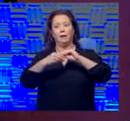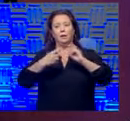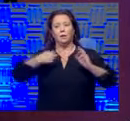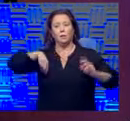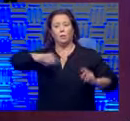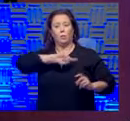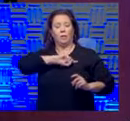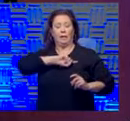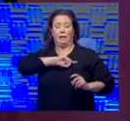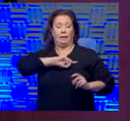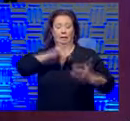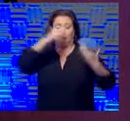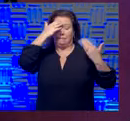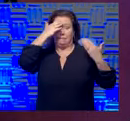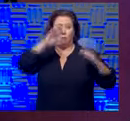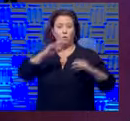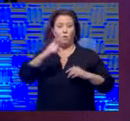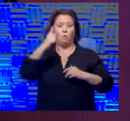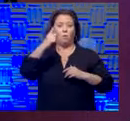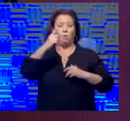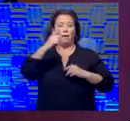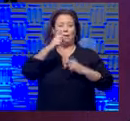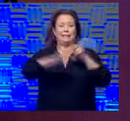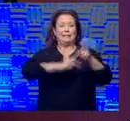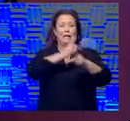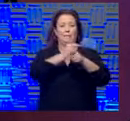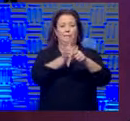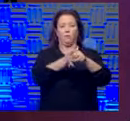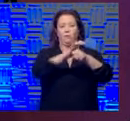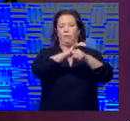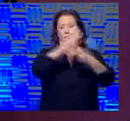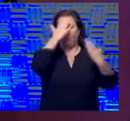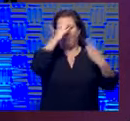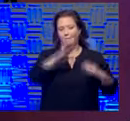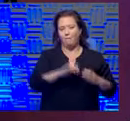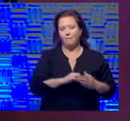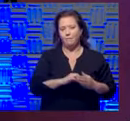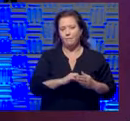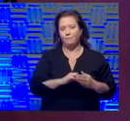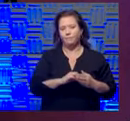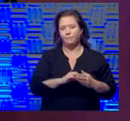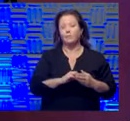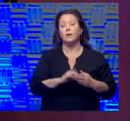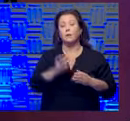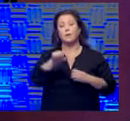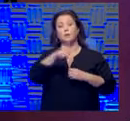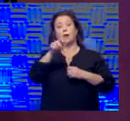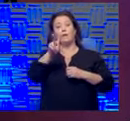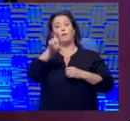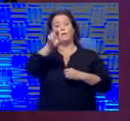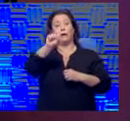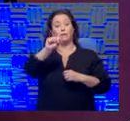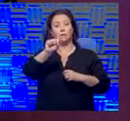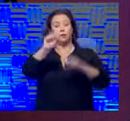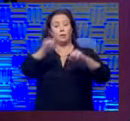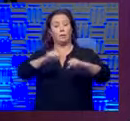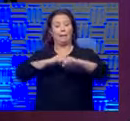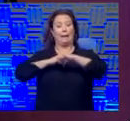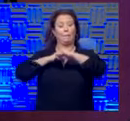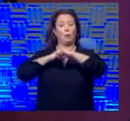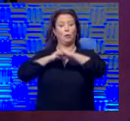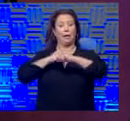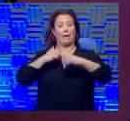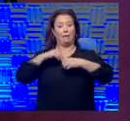we don't know that there's just one serotype of the coronavirus. There's other viruses where you can be immune and